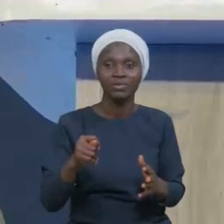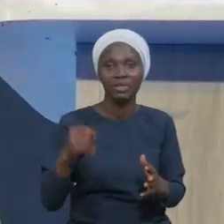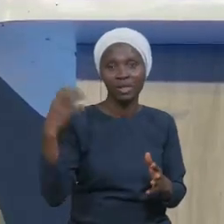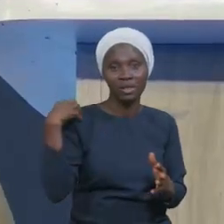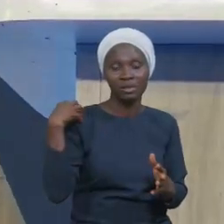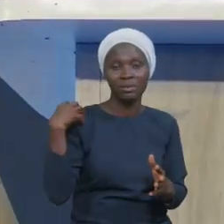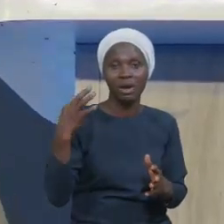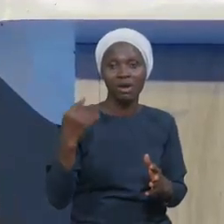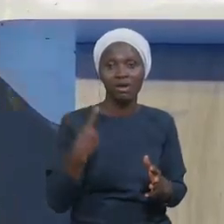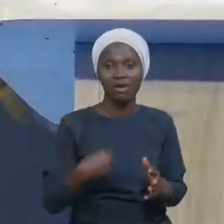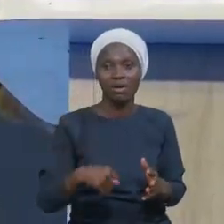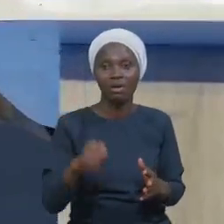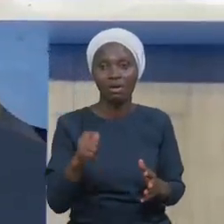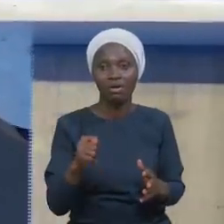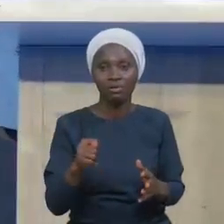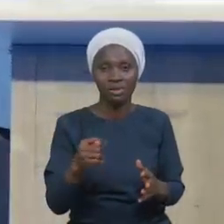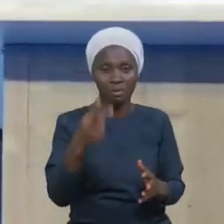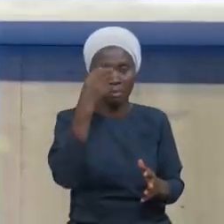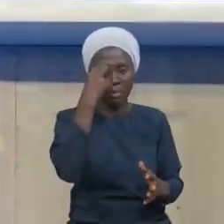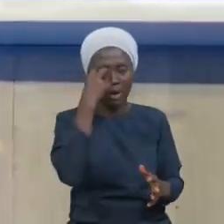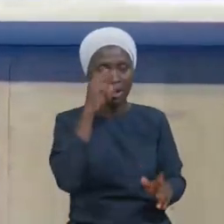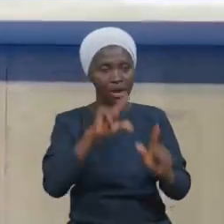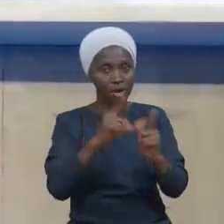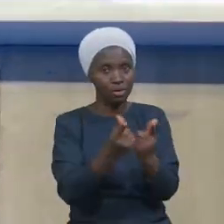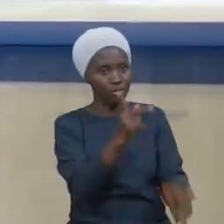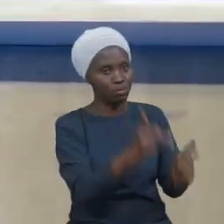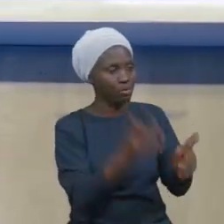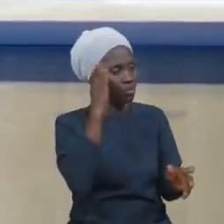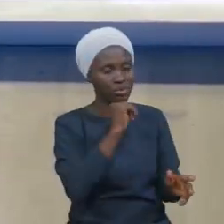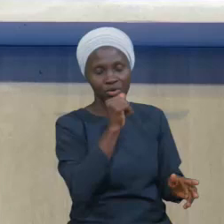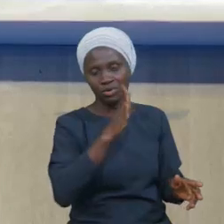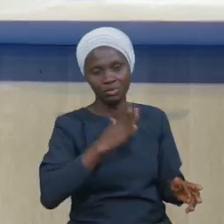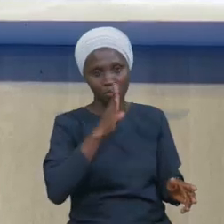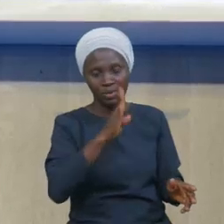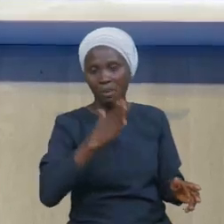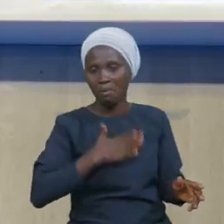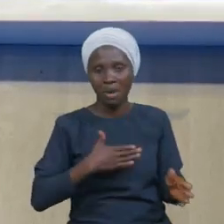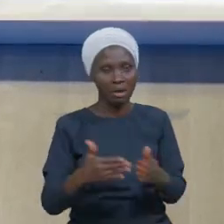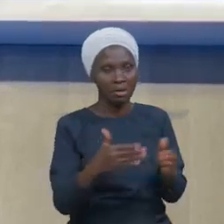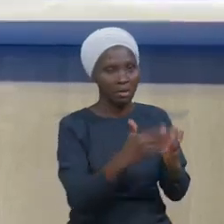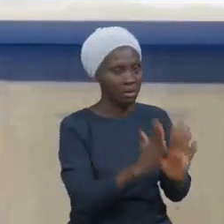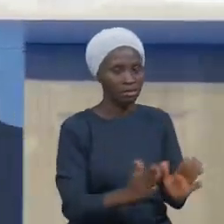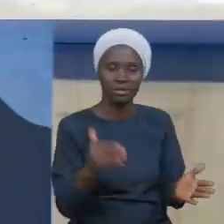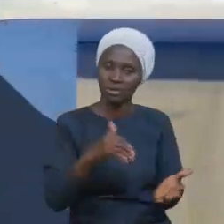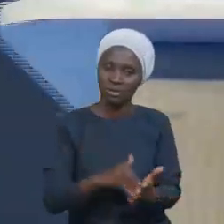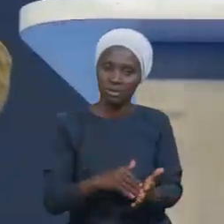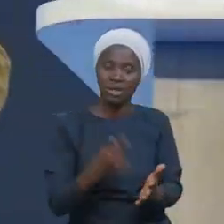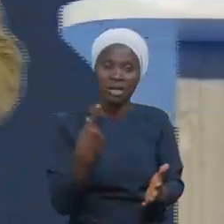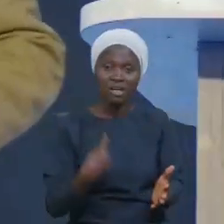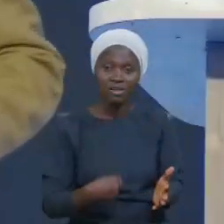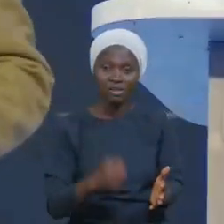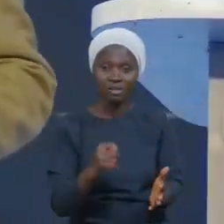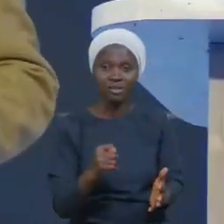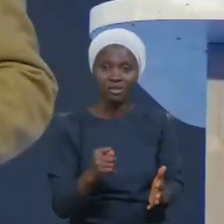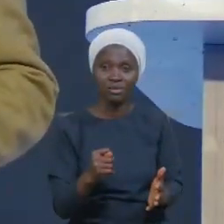board of the blind will not be my director anymore. The one, the God